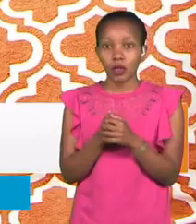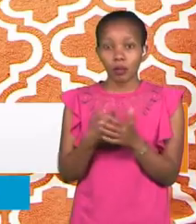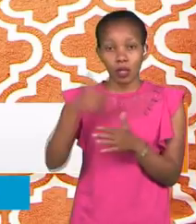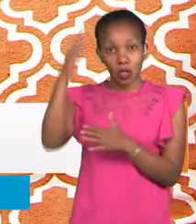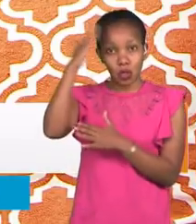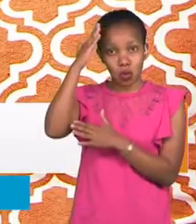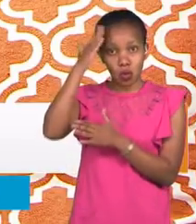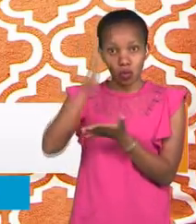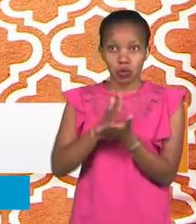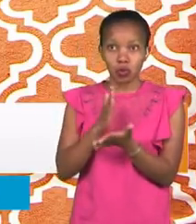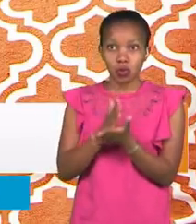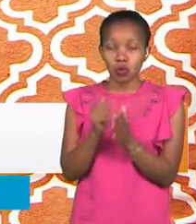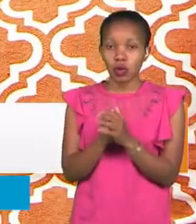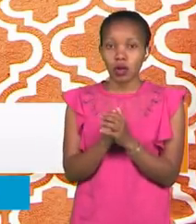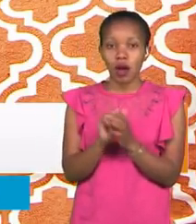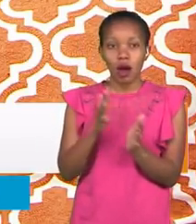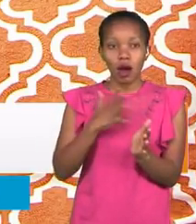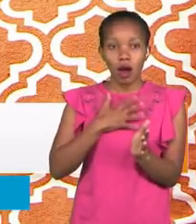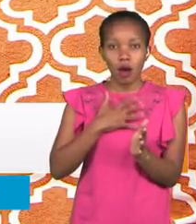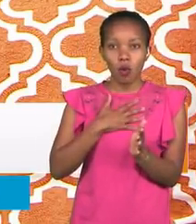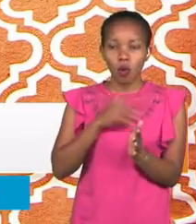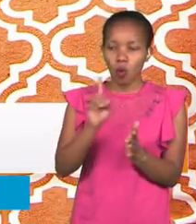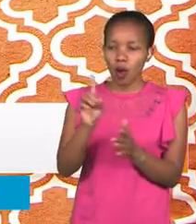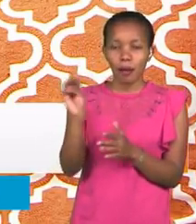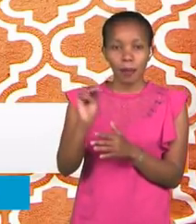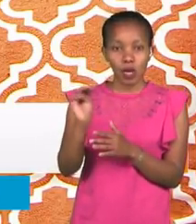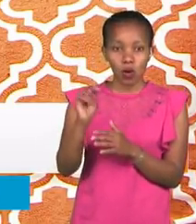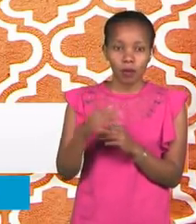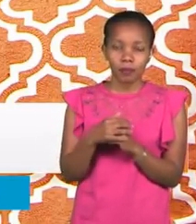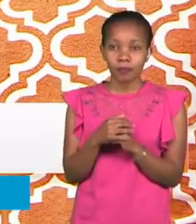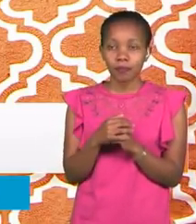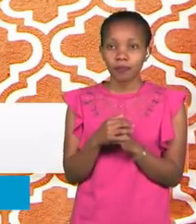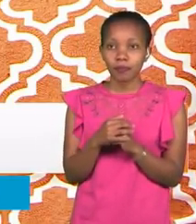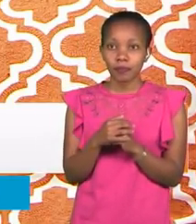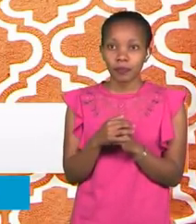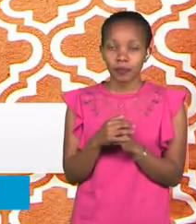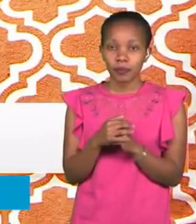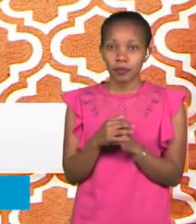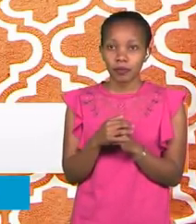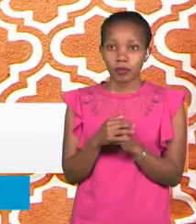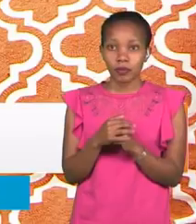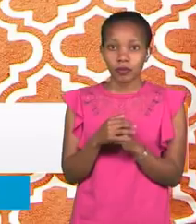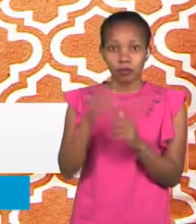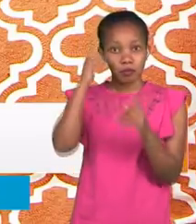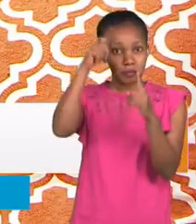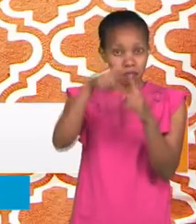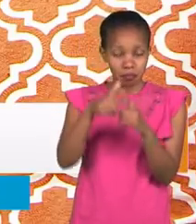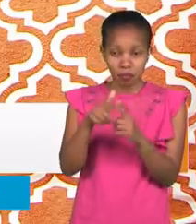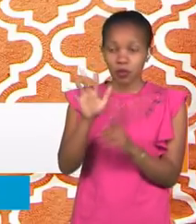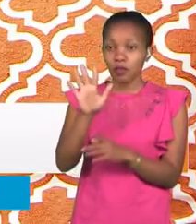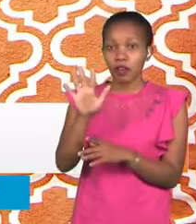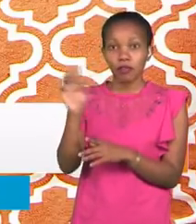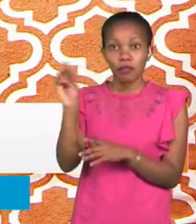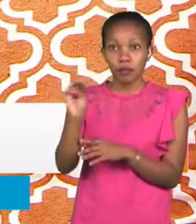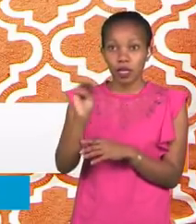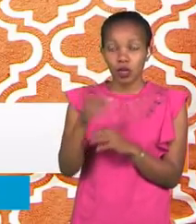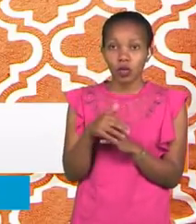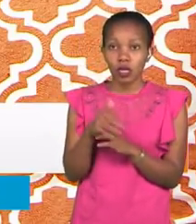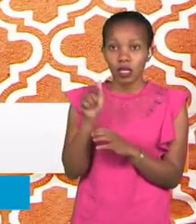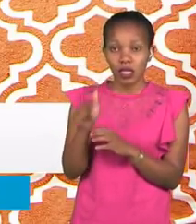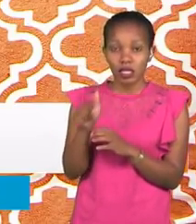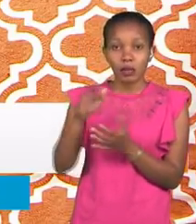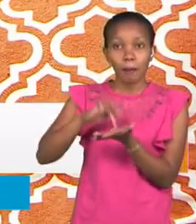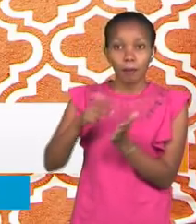that we've already almost reached our 1M. Okay. And our goal being 5 million for this